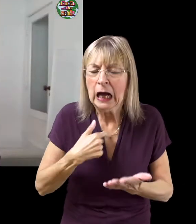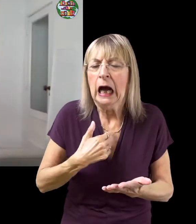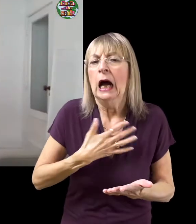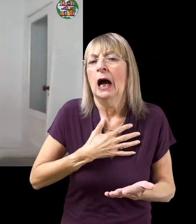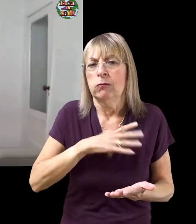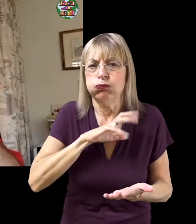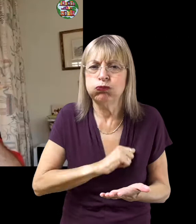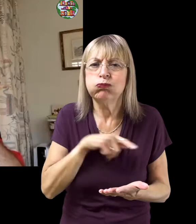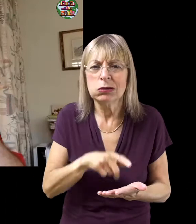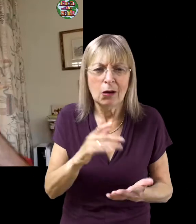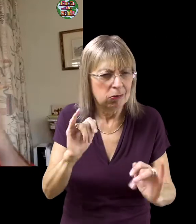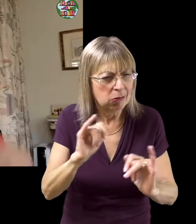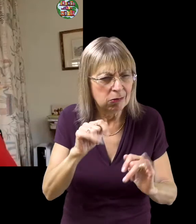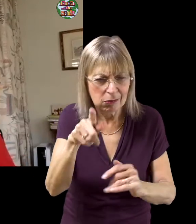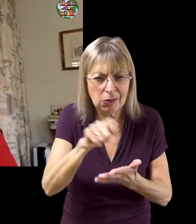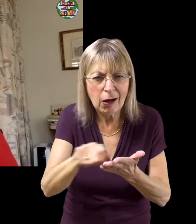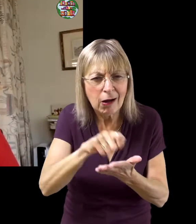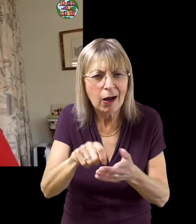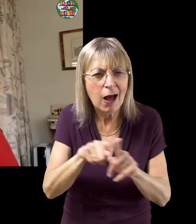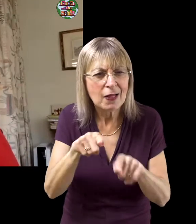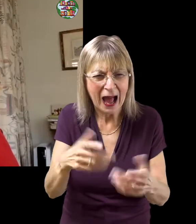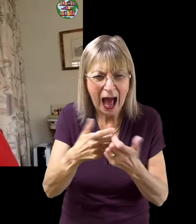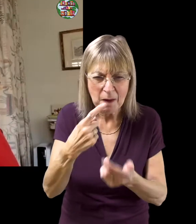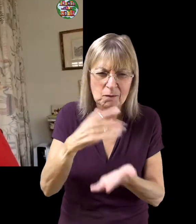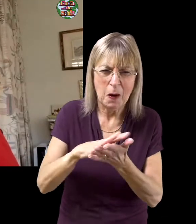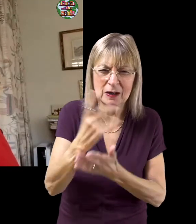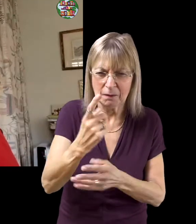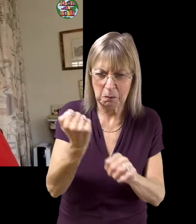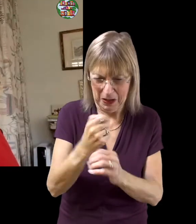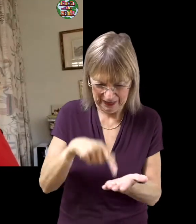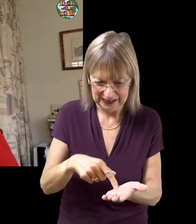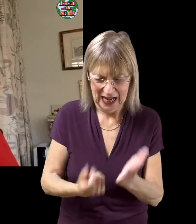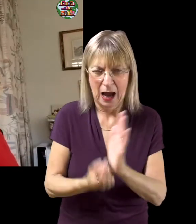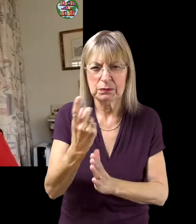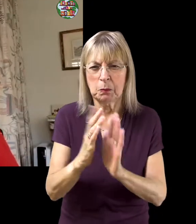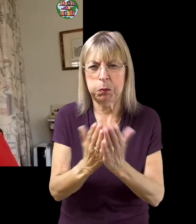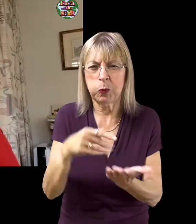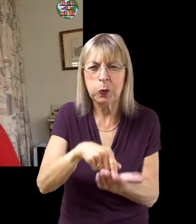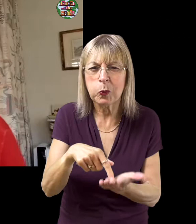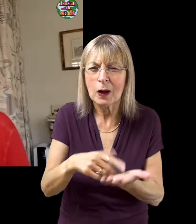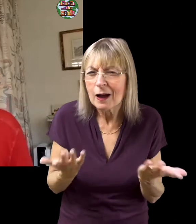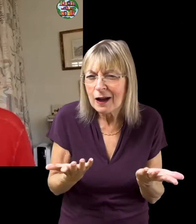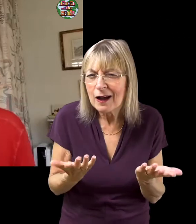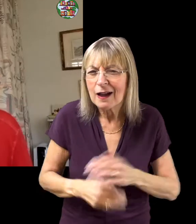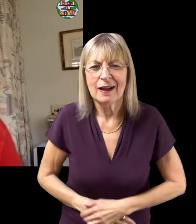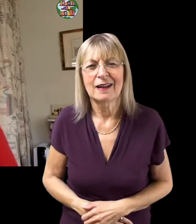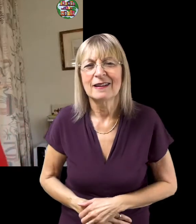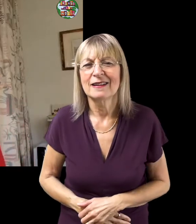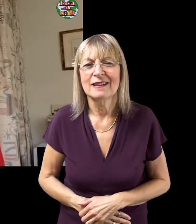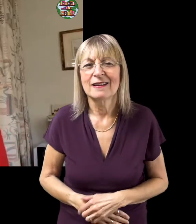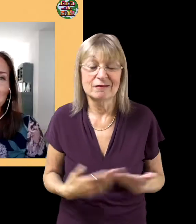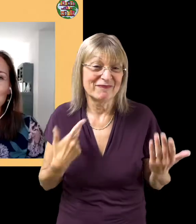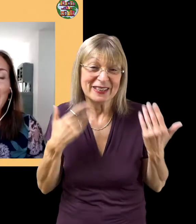write. It's such a cruel thing to do as a writer. I don't know how you forgive yourself for making them do this in this